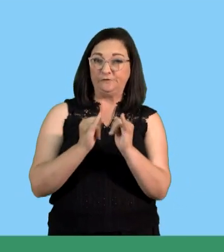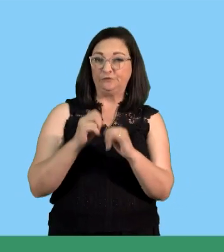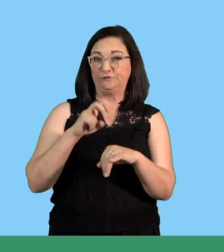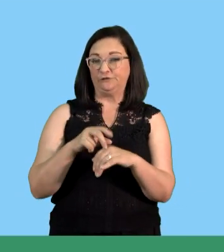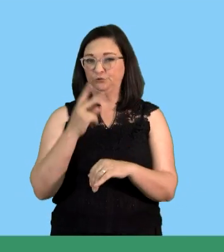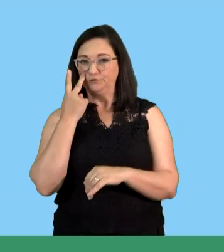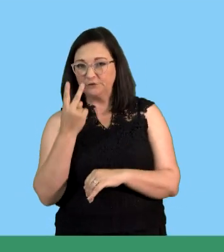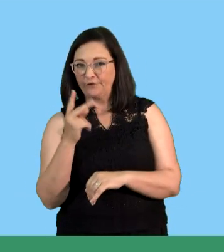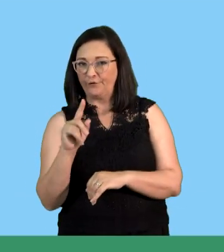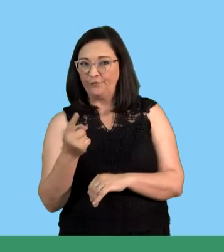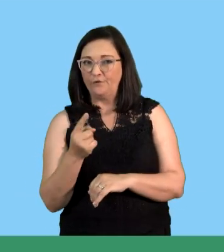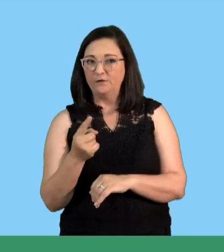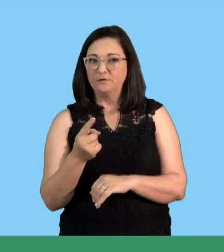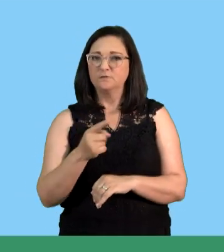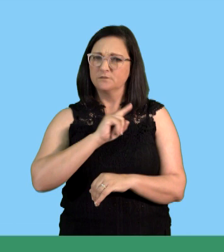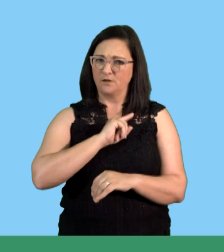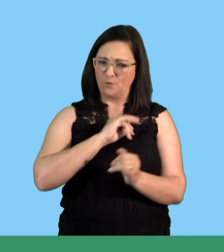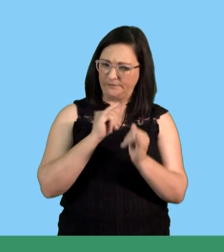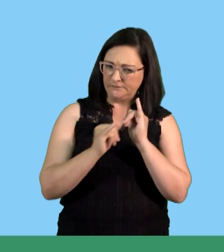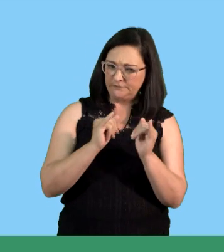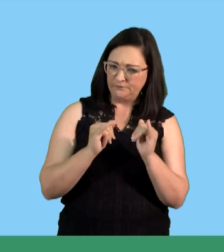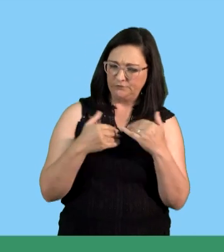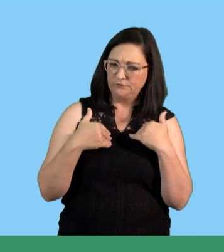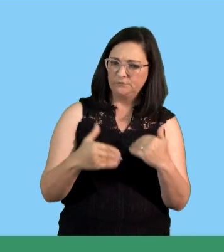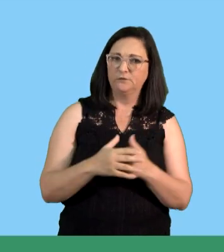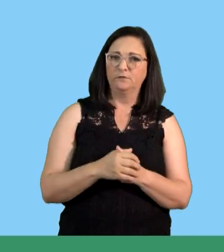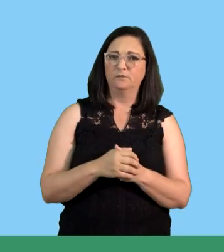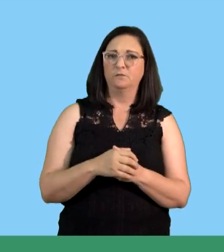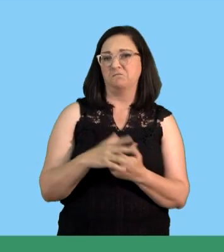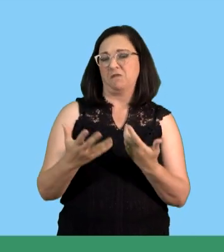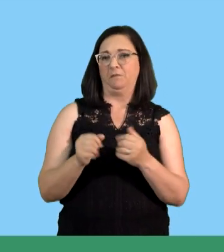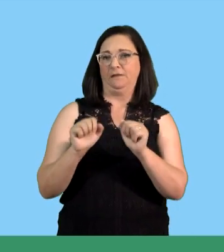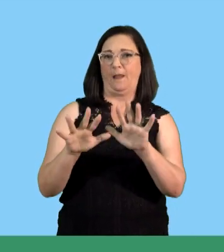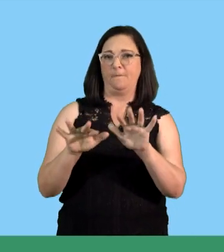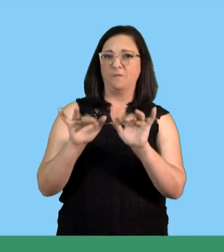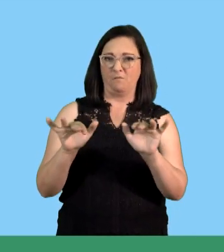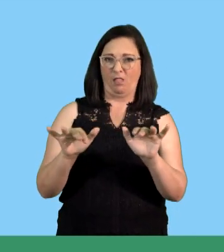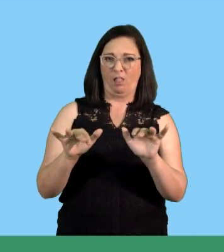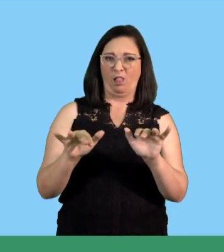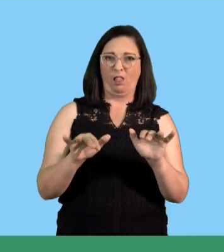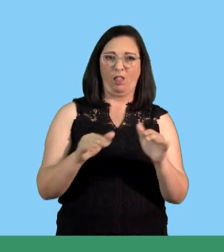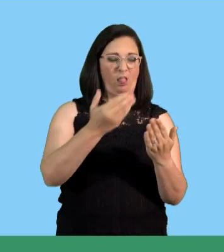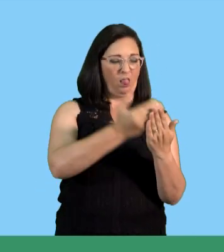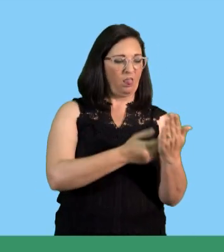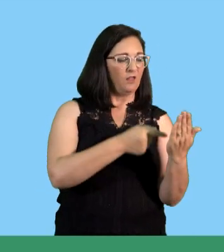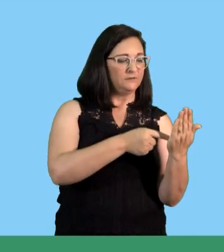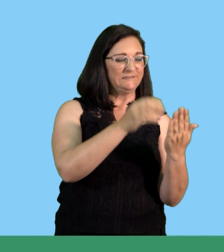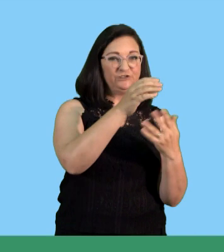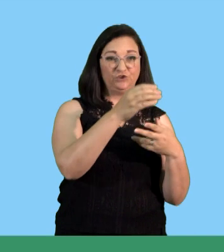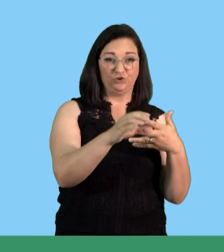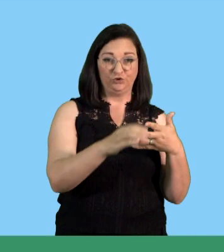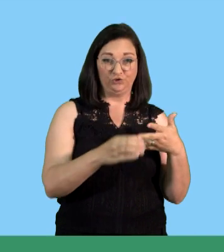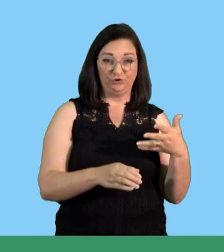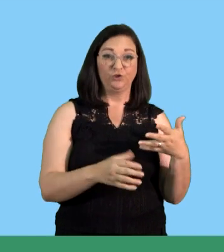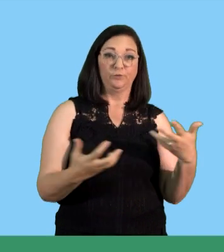suitable candidates were received. So the interviews need to happen. Let's say we have maybe 5, 10 people with the qualifications or who meet